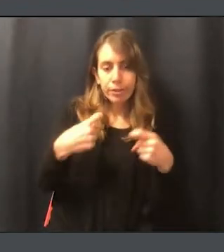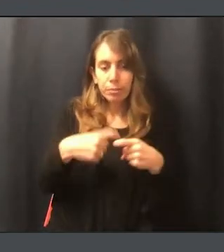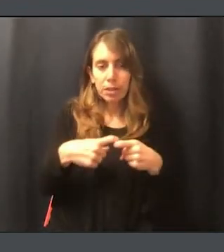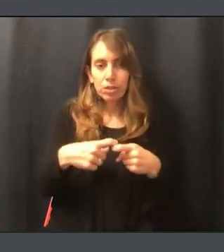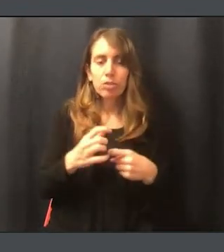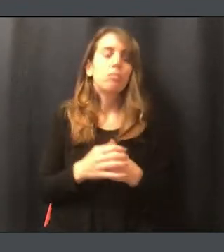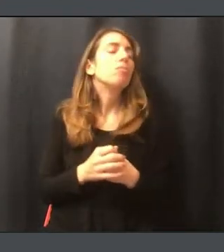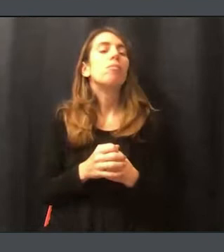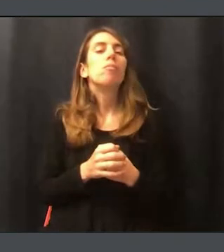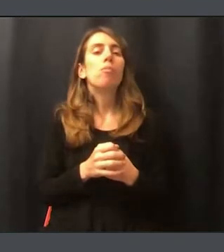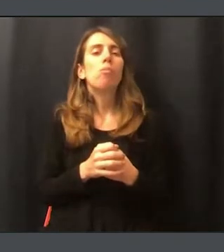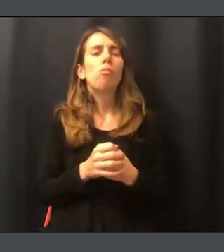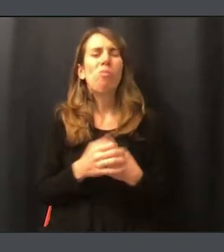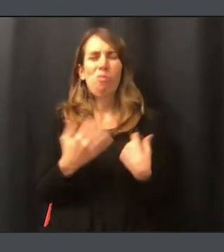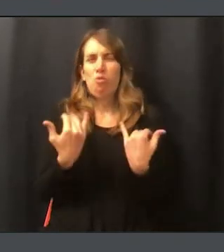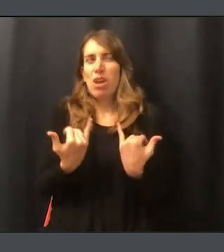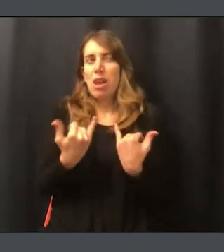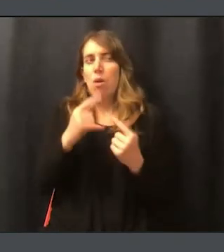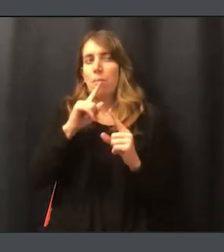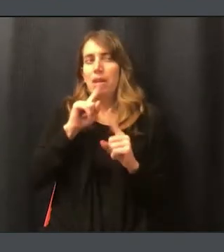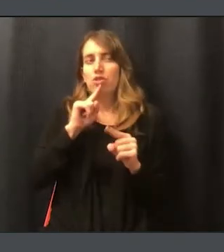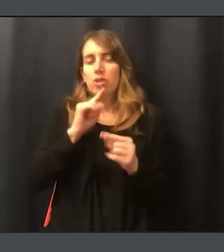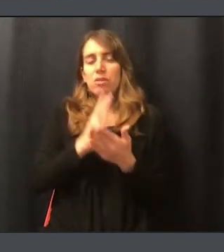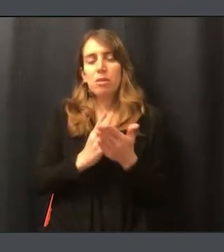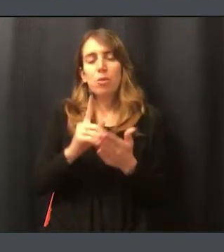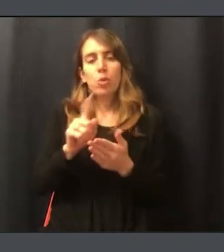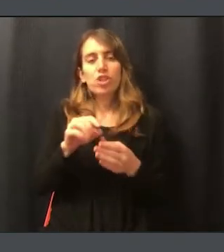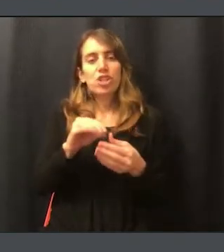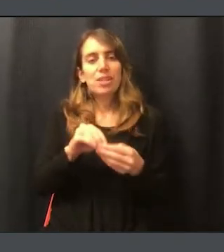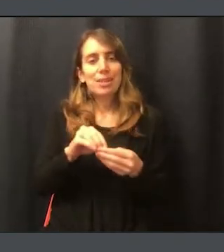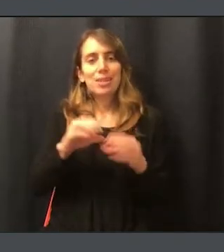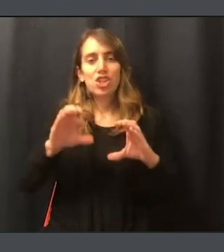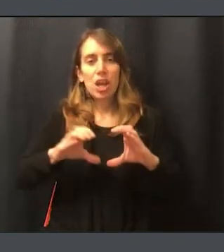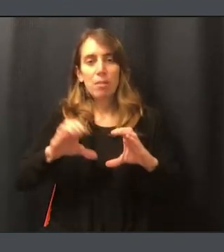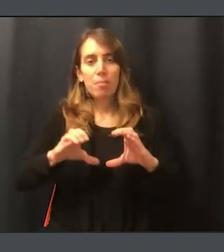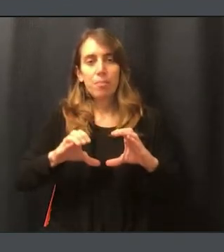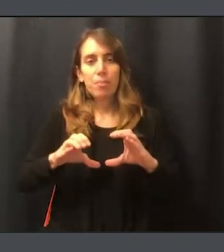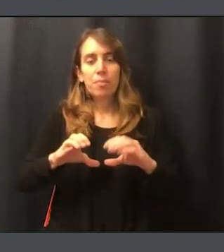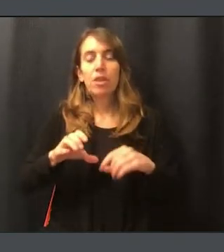I'm answering a question from the chat. So anyways, you want to be familiar, you want to be